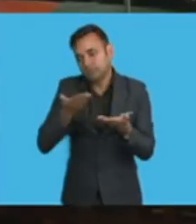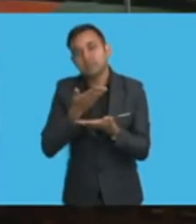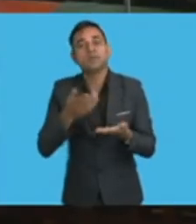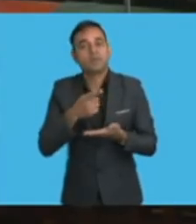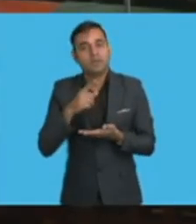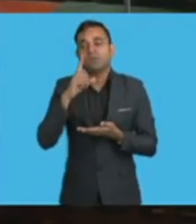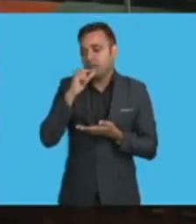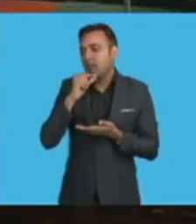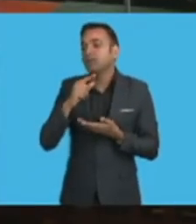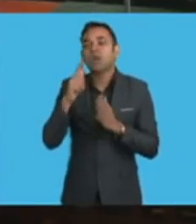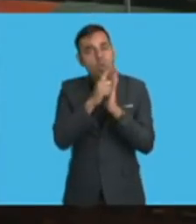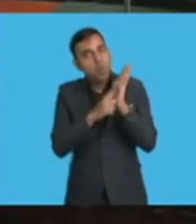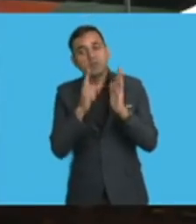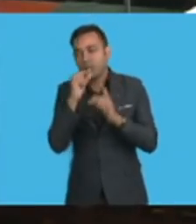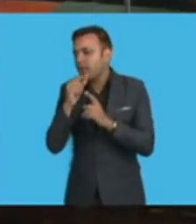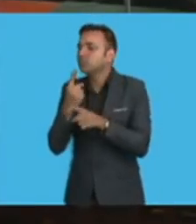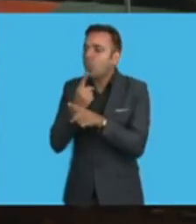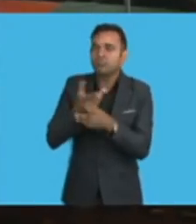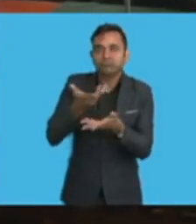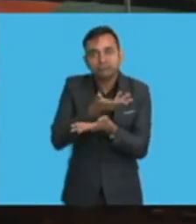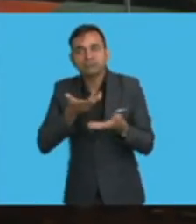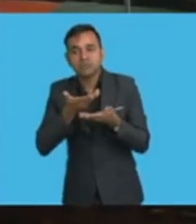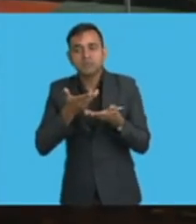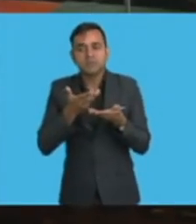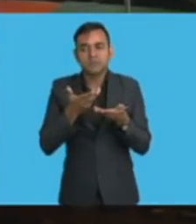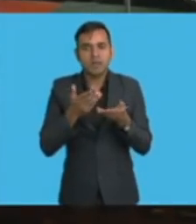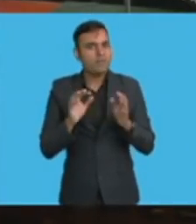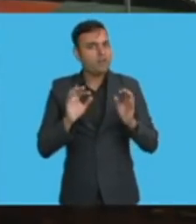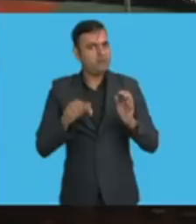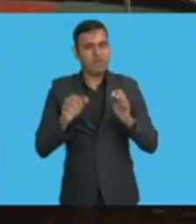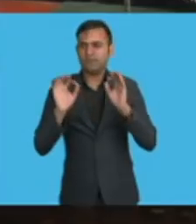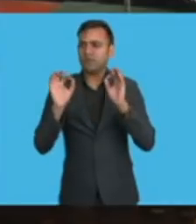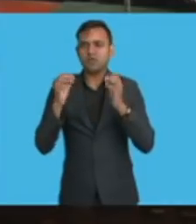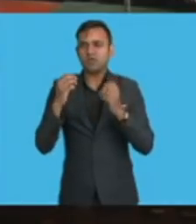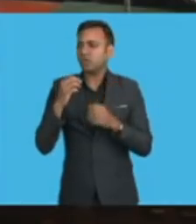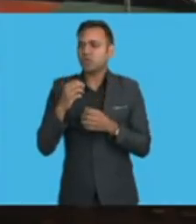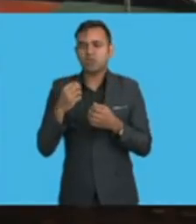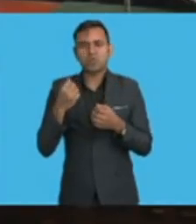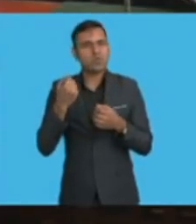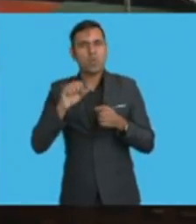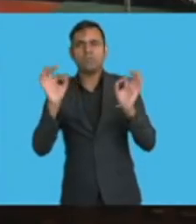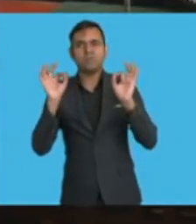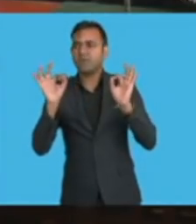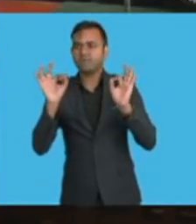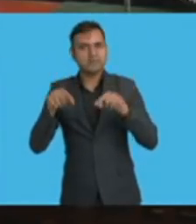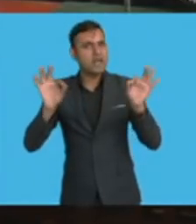into place proper governance of the nation. But we are not in that situation now.